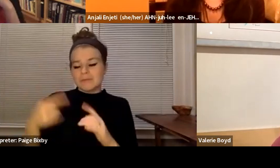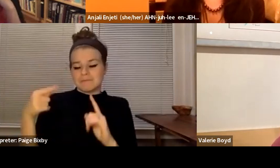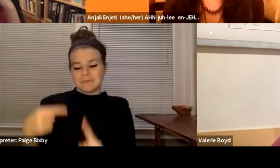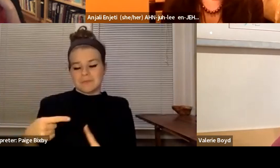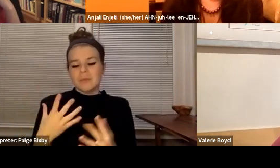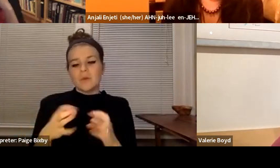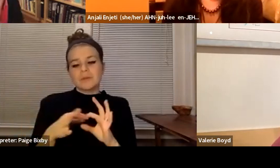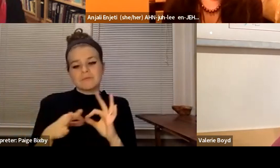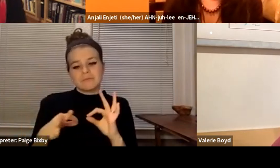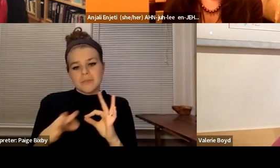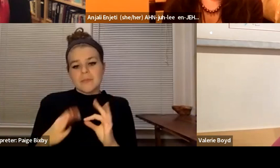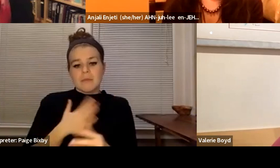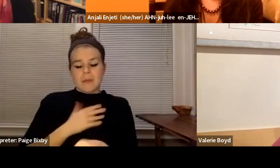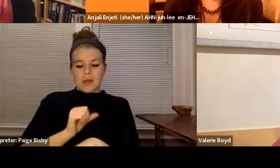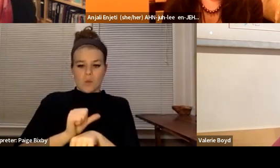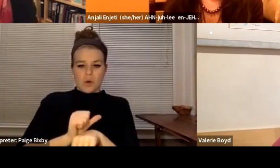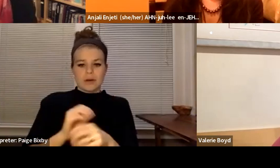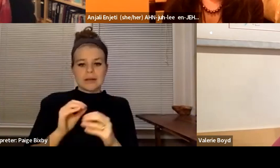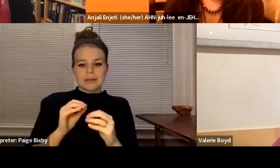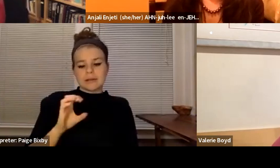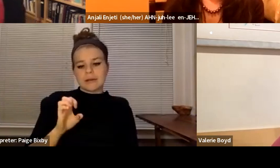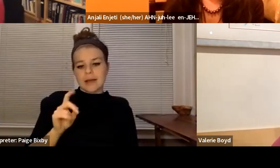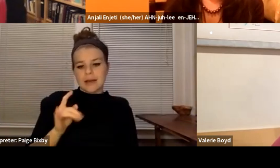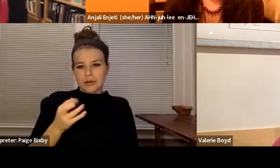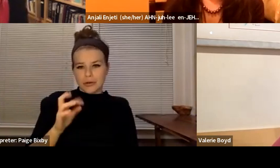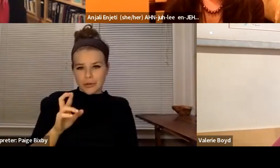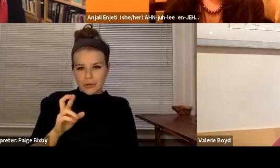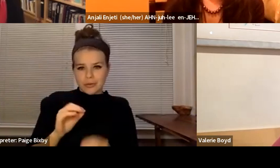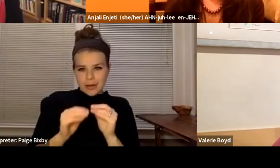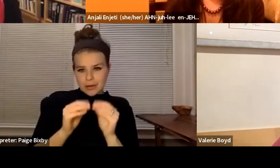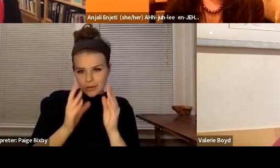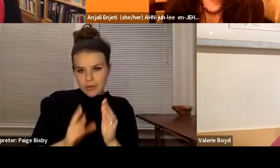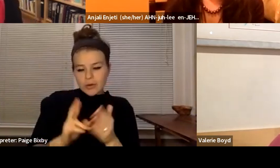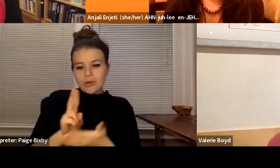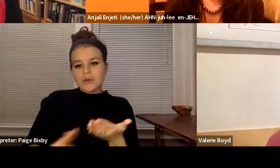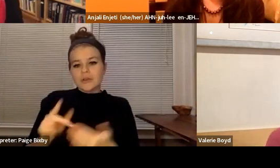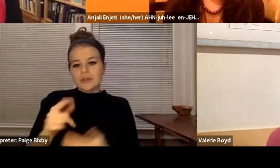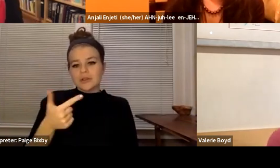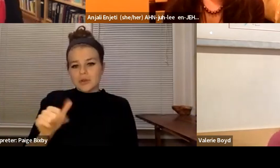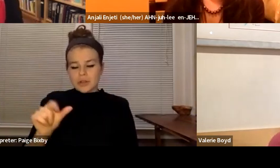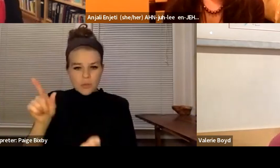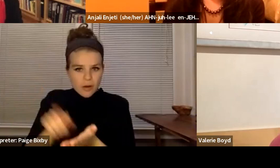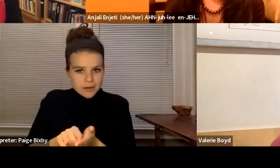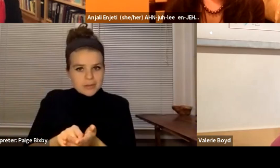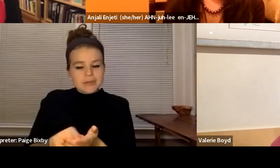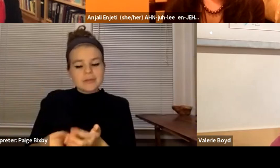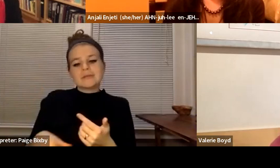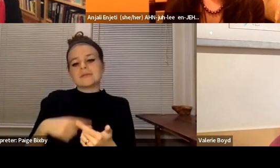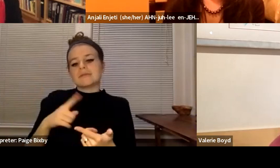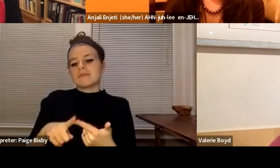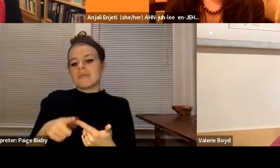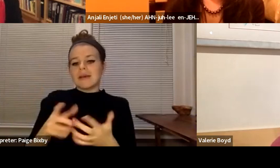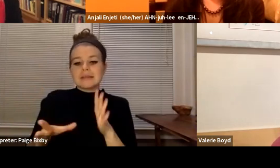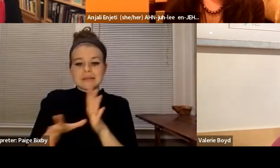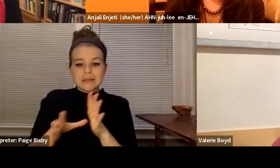that my work as an editor at University of Georgia Press, as senior consulting editor